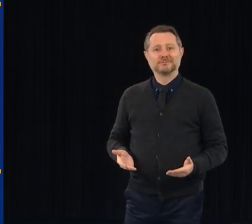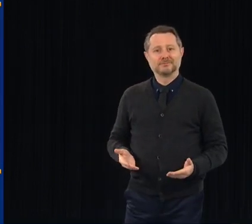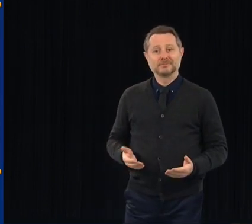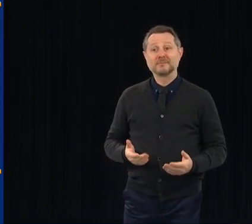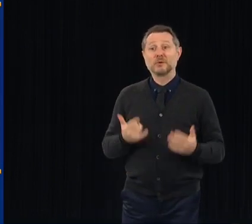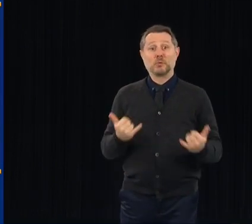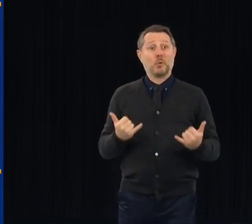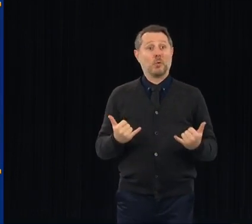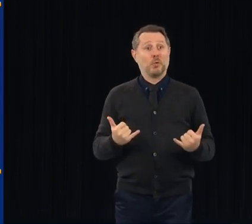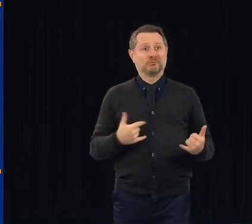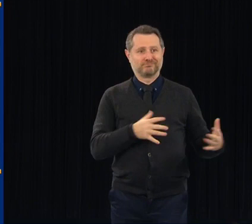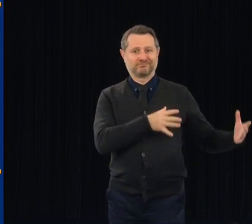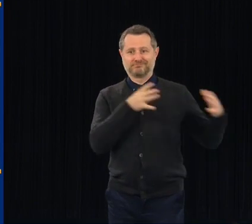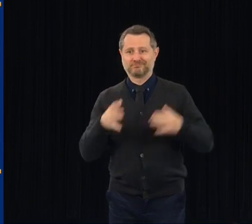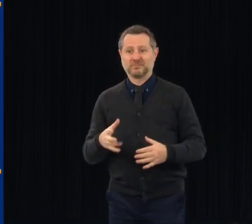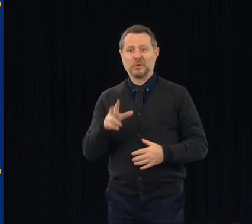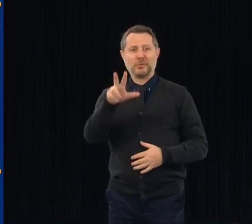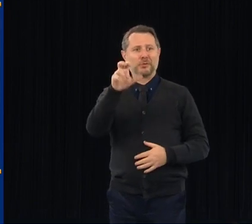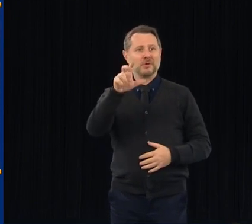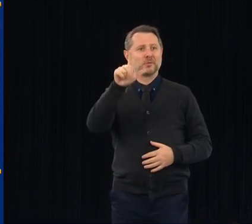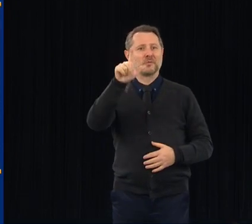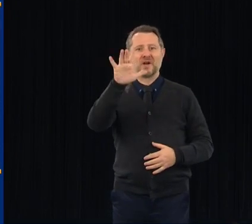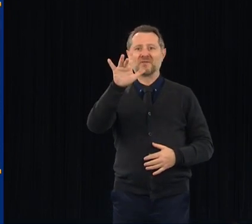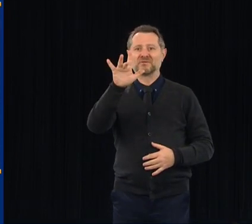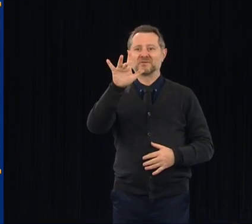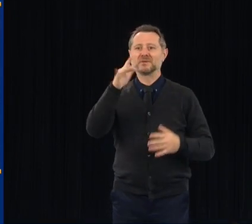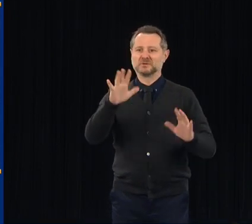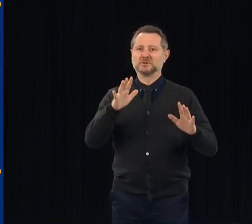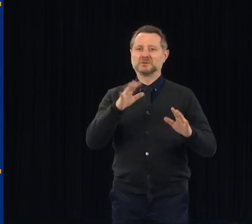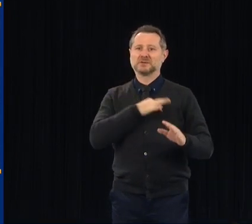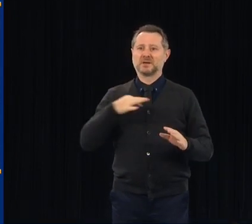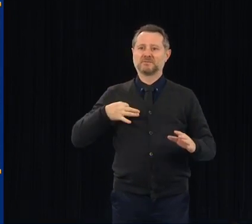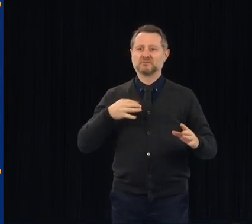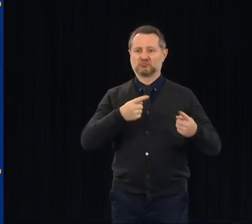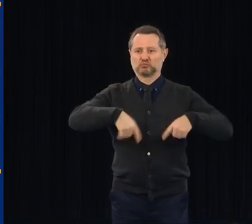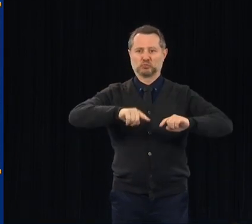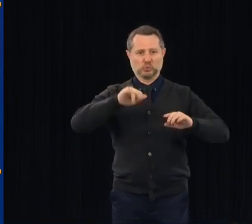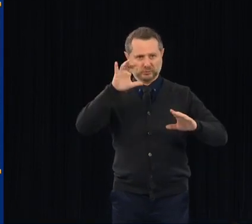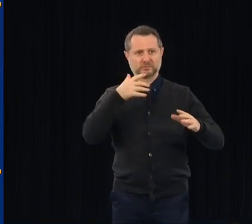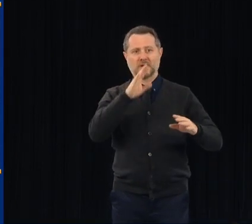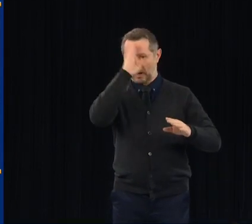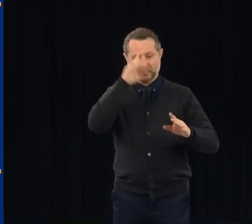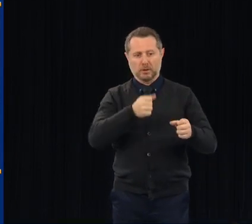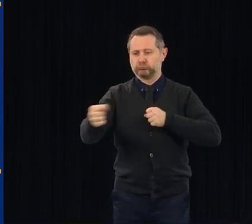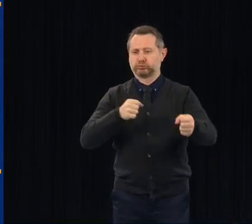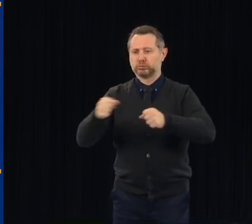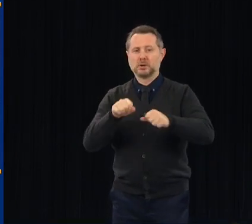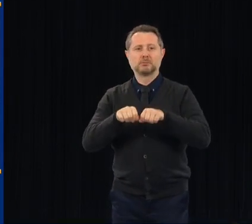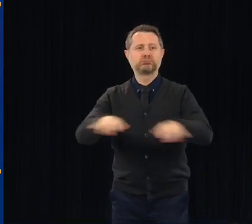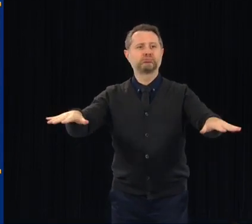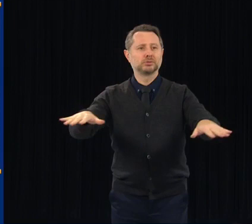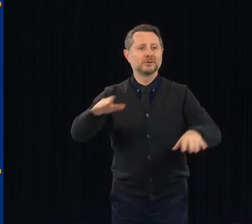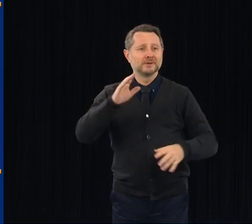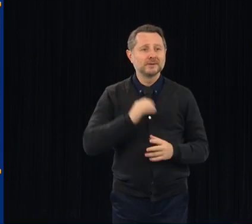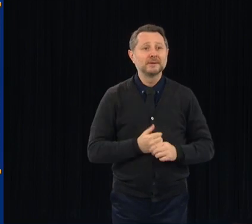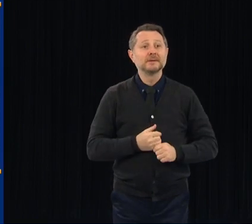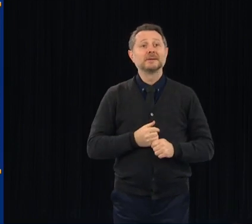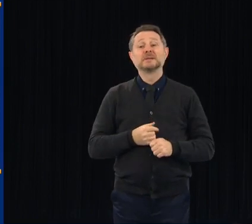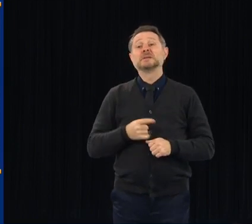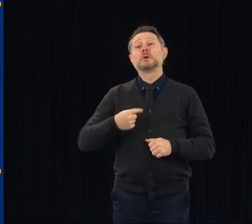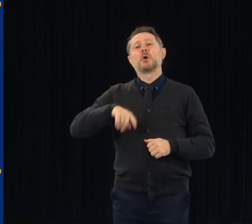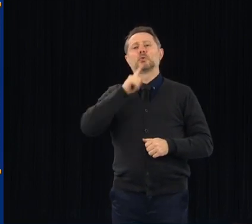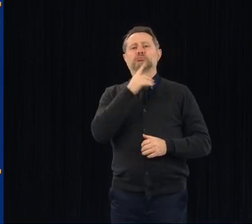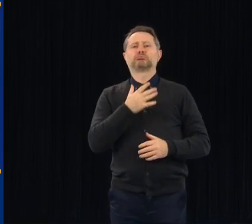today, 325, to the New York City public hospital system. I talk to the hospital administrators on a